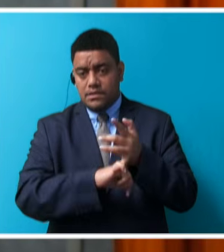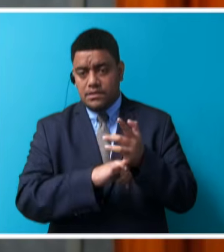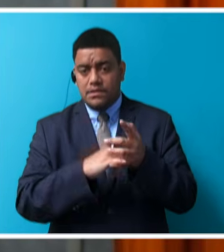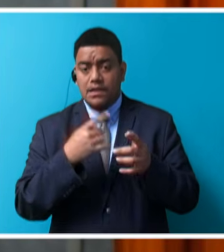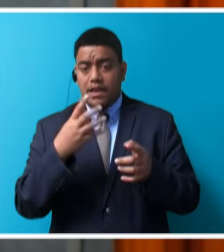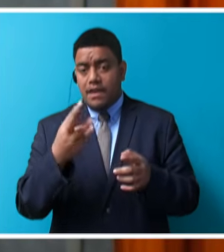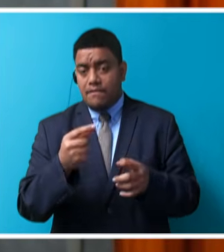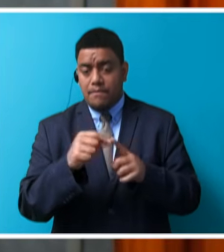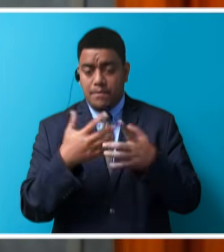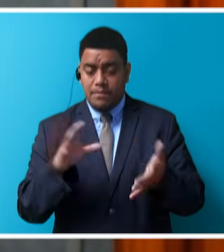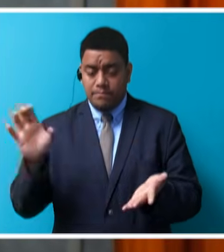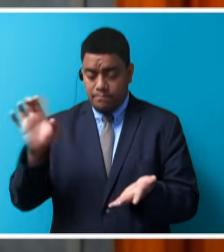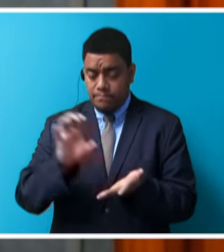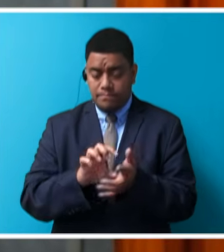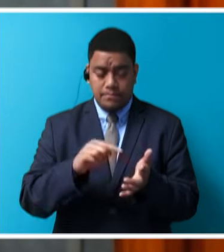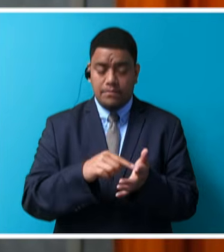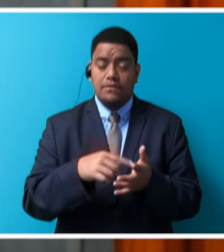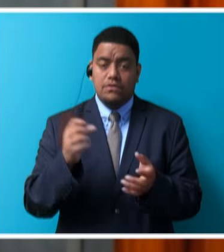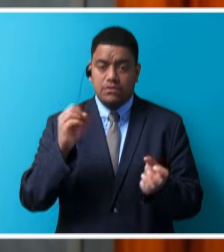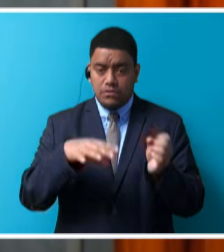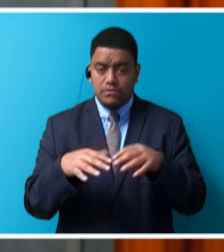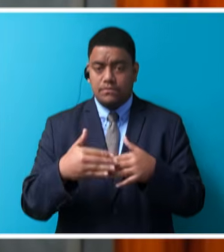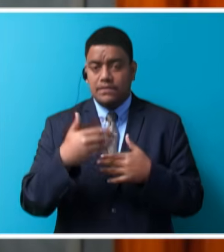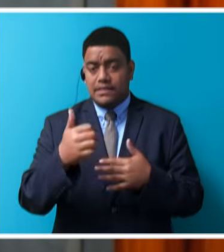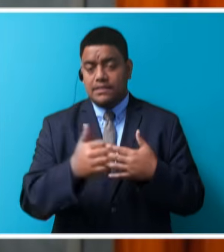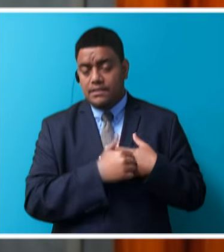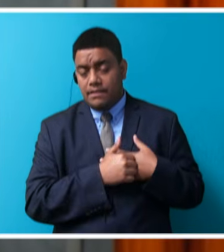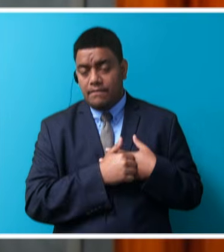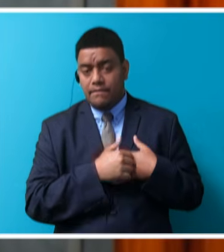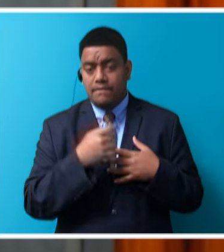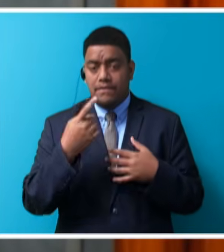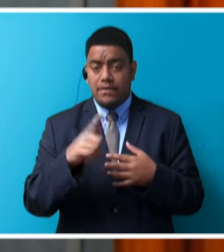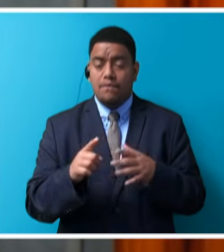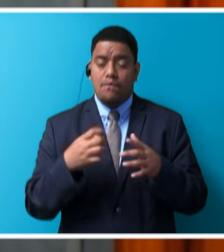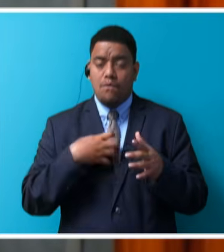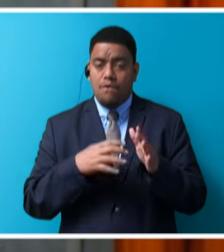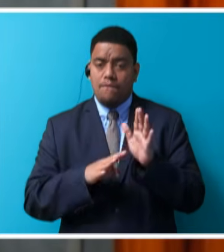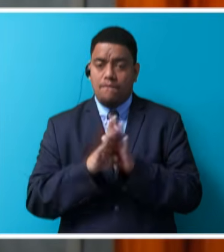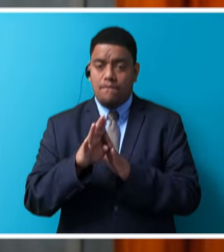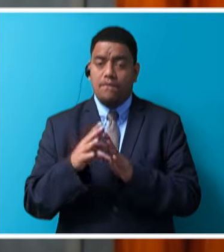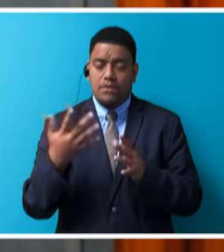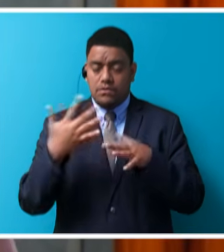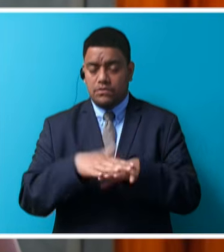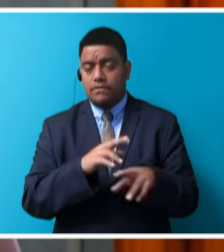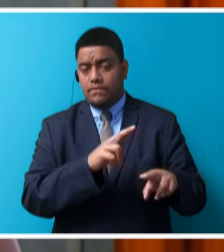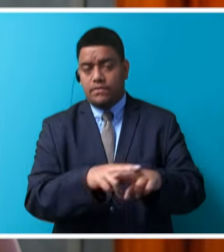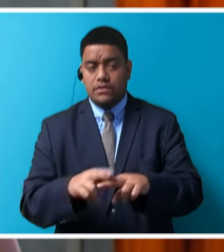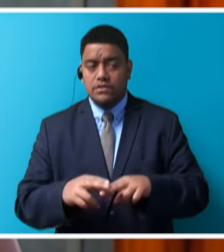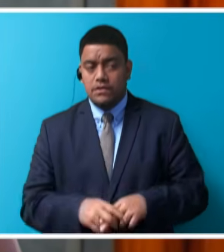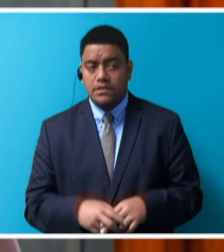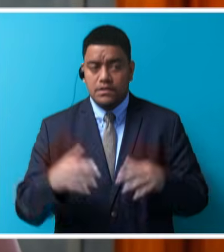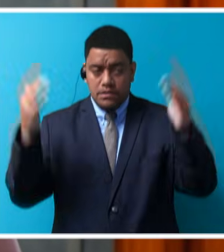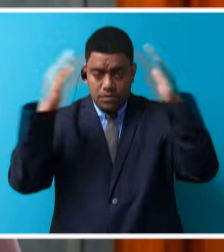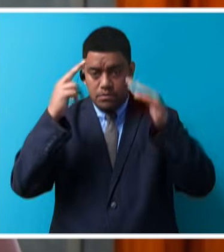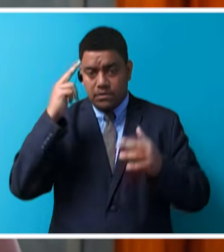every public investment contributes towards a safer, more resilient, and more inclusive Fiji. Mr. Speaker,